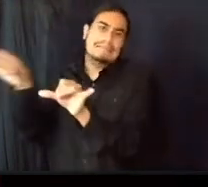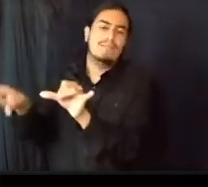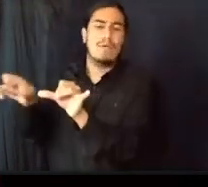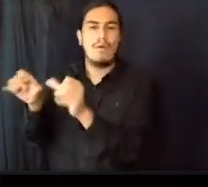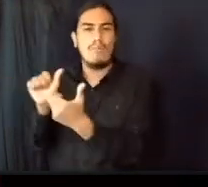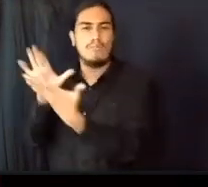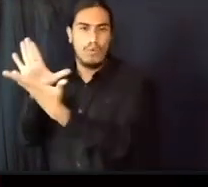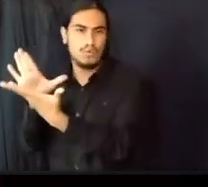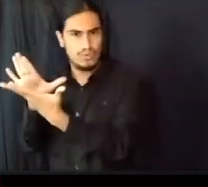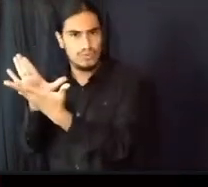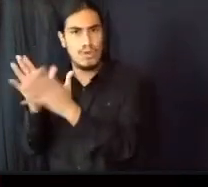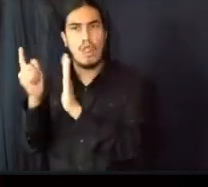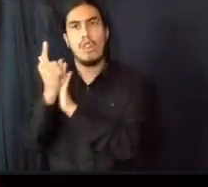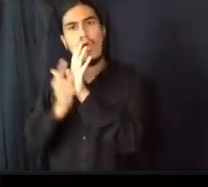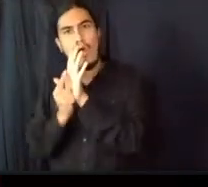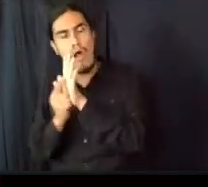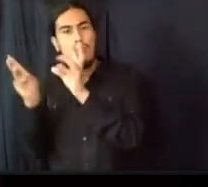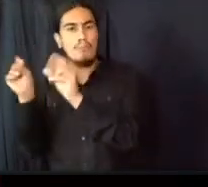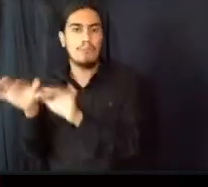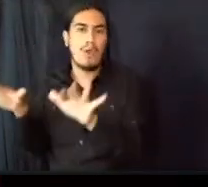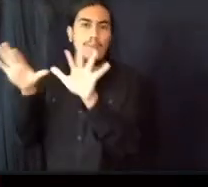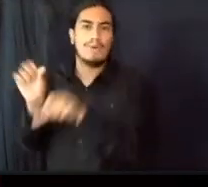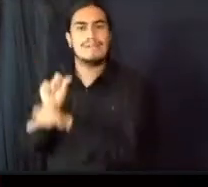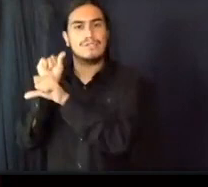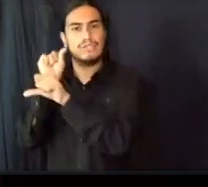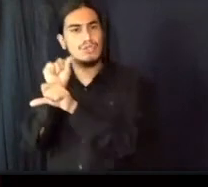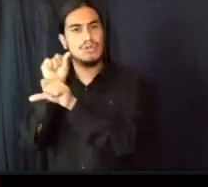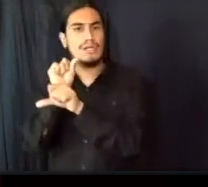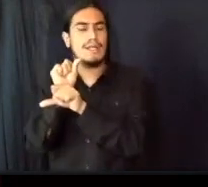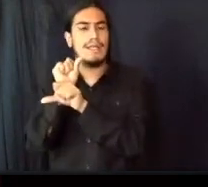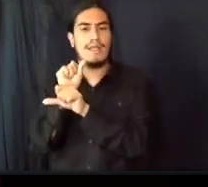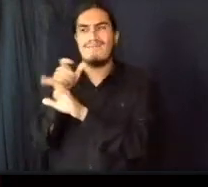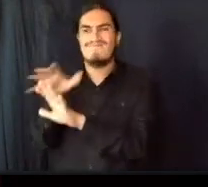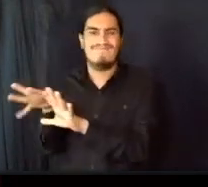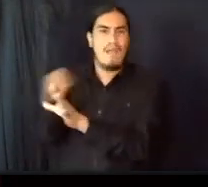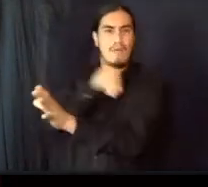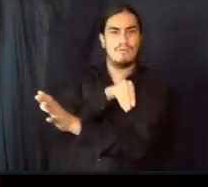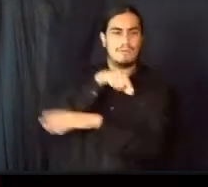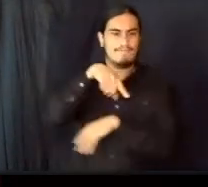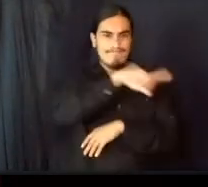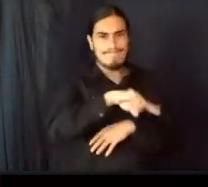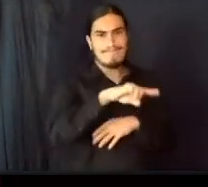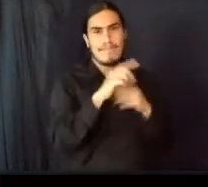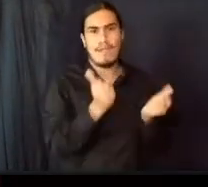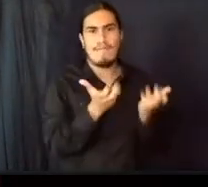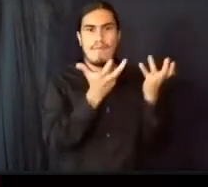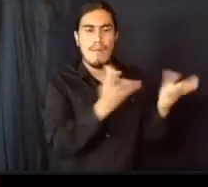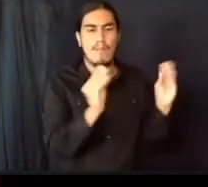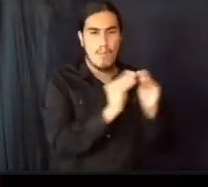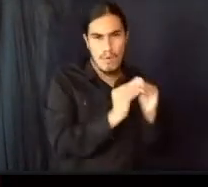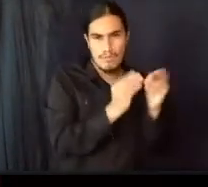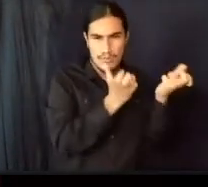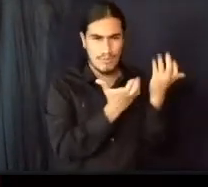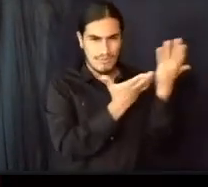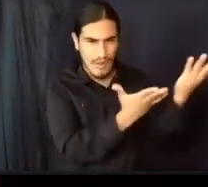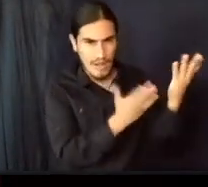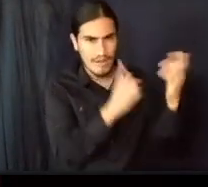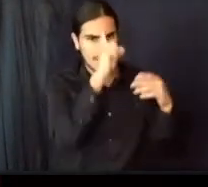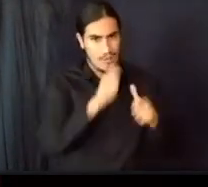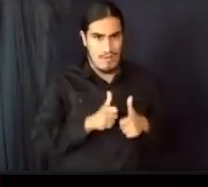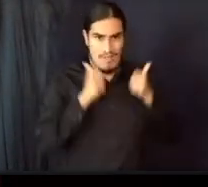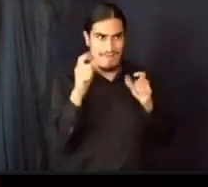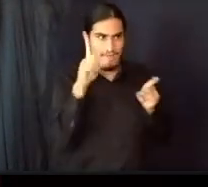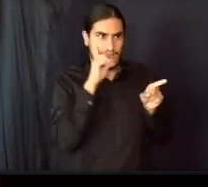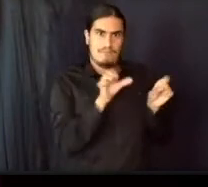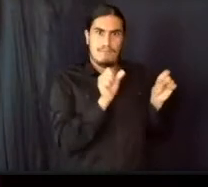law, property, and security, have a lot to offer to global articulations of practices of life, of the